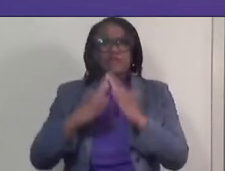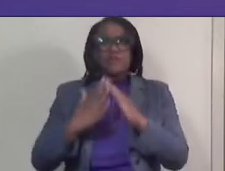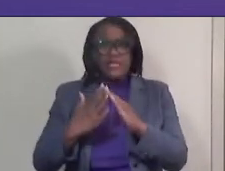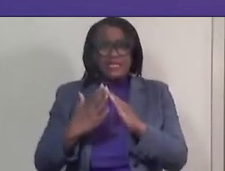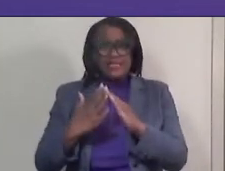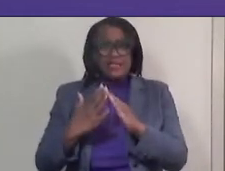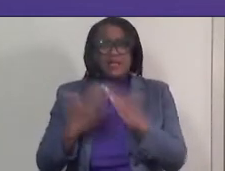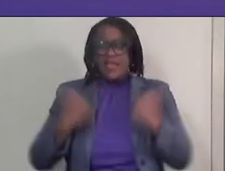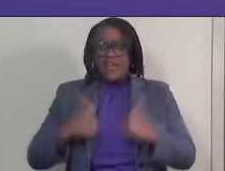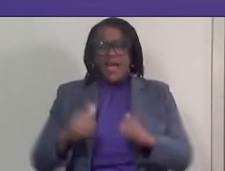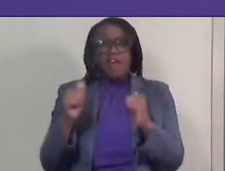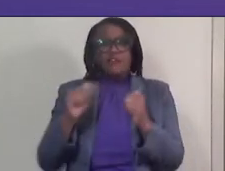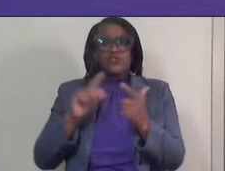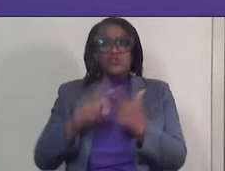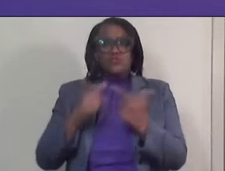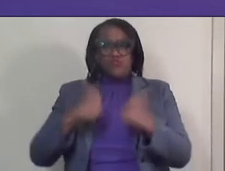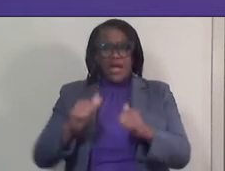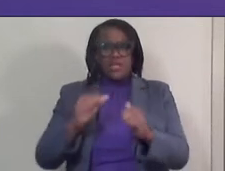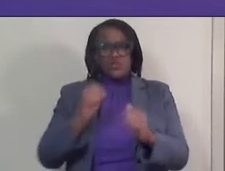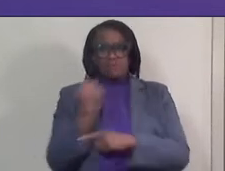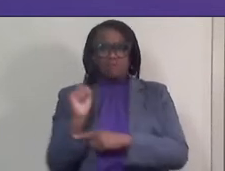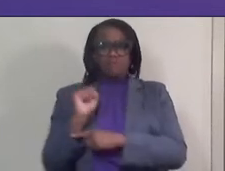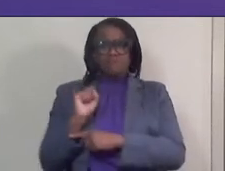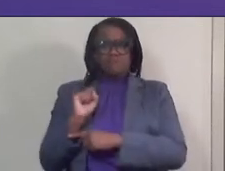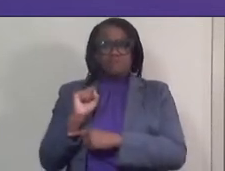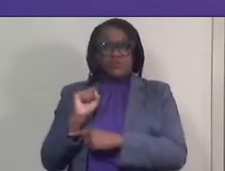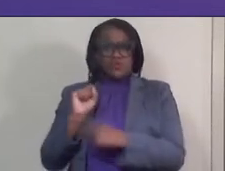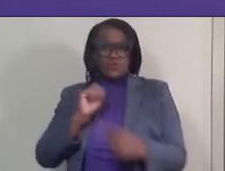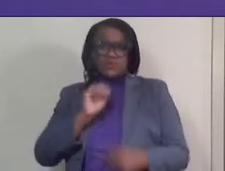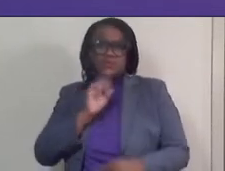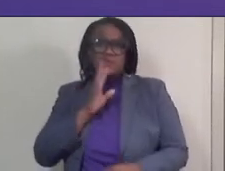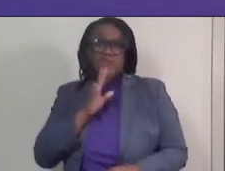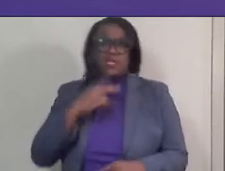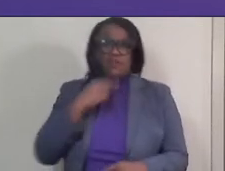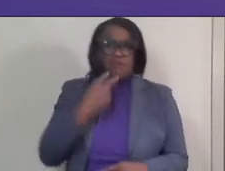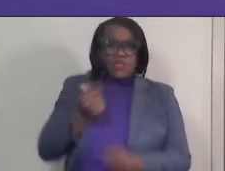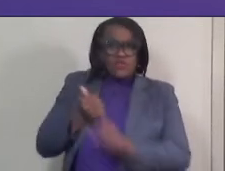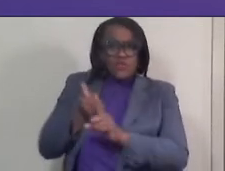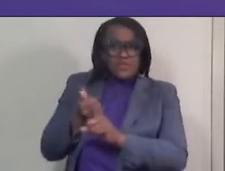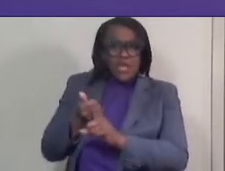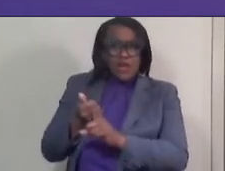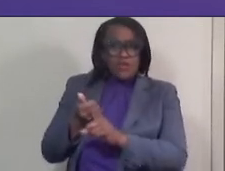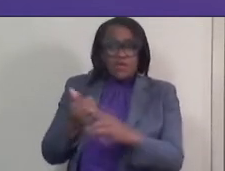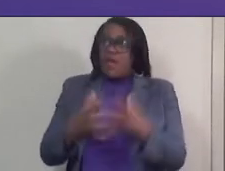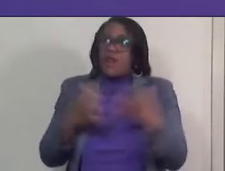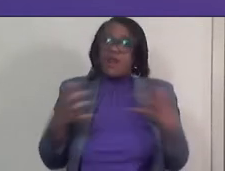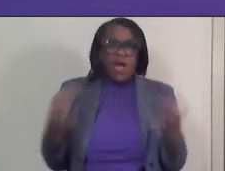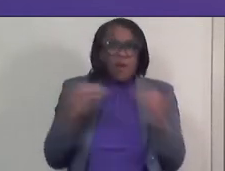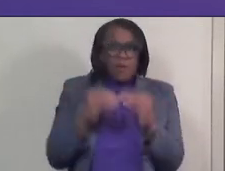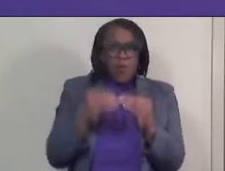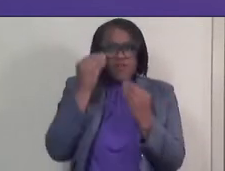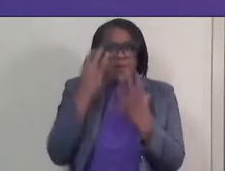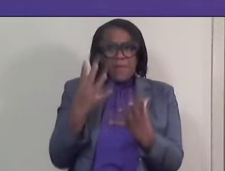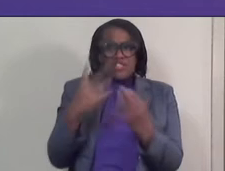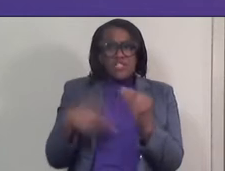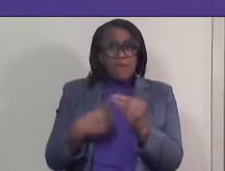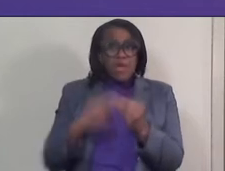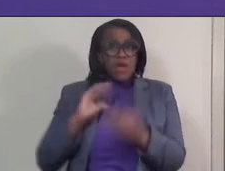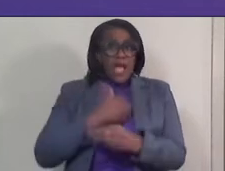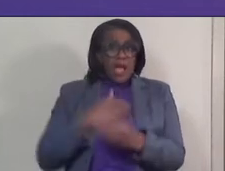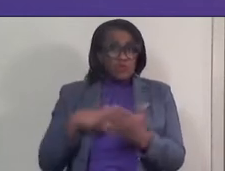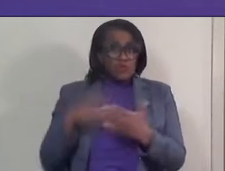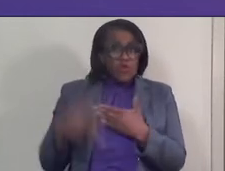to mobilize, to organize, to speak for themselves. So, of course, there's a lot more information about all our programs and